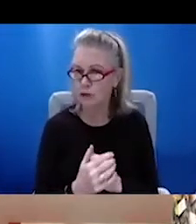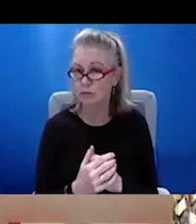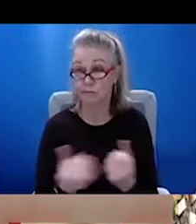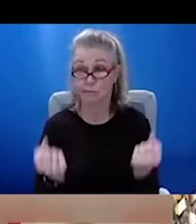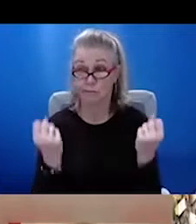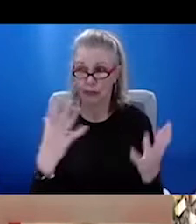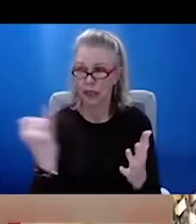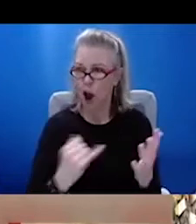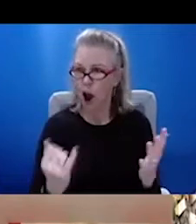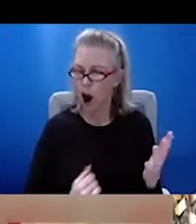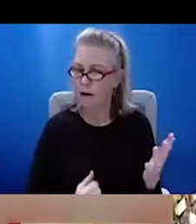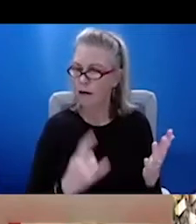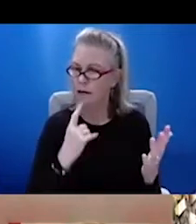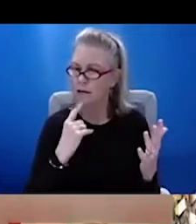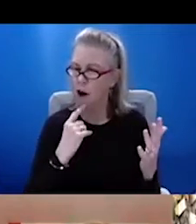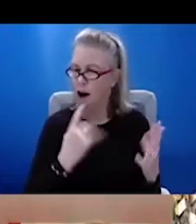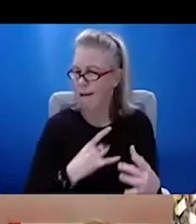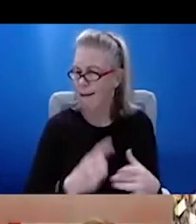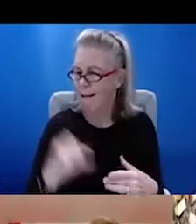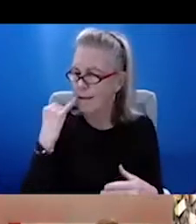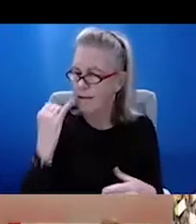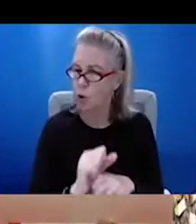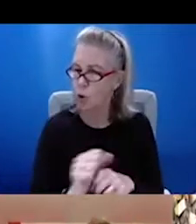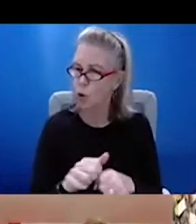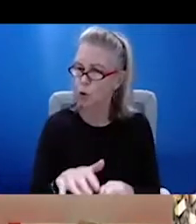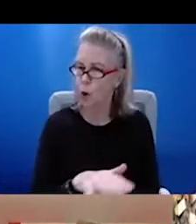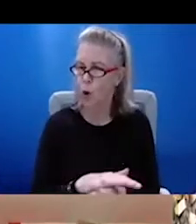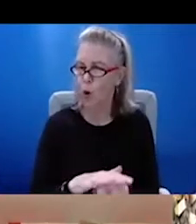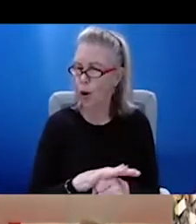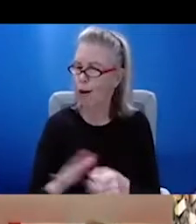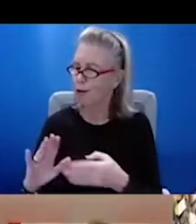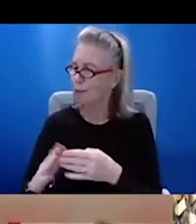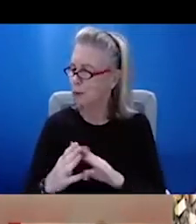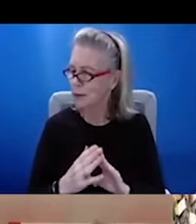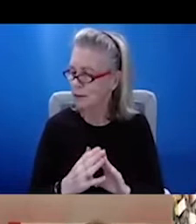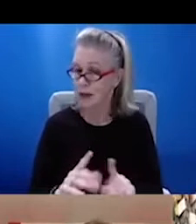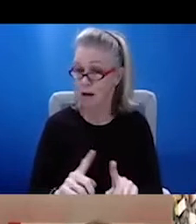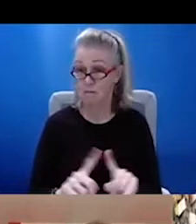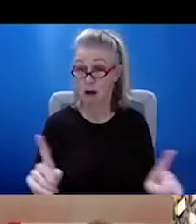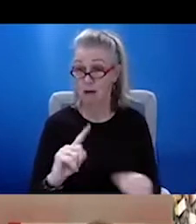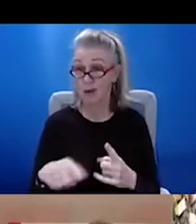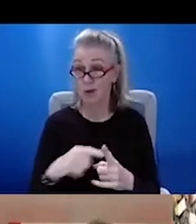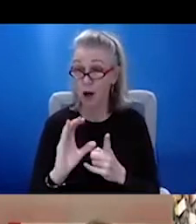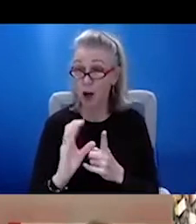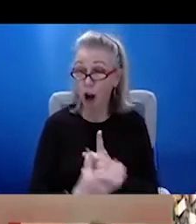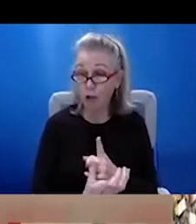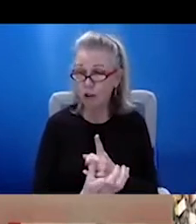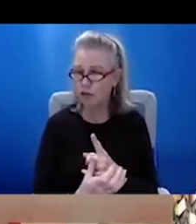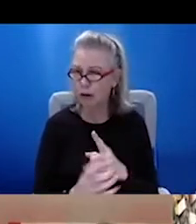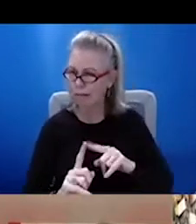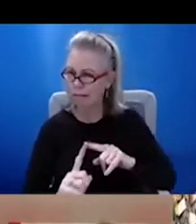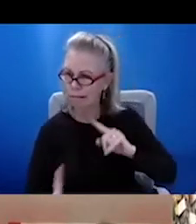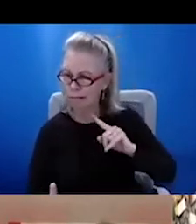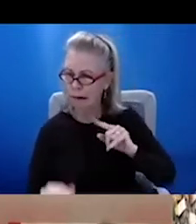compelled with the idea of working with the so-called local communities. Yet, when cultural distances and linguistic